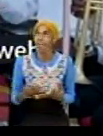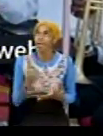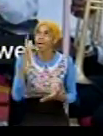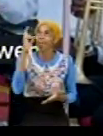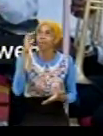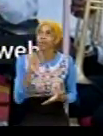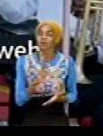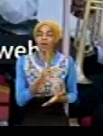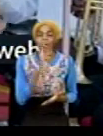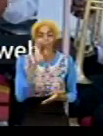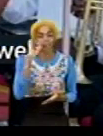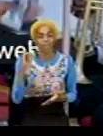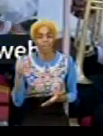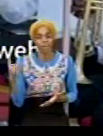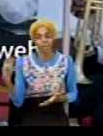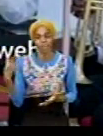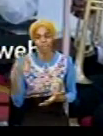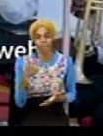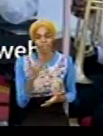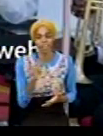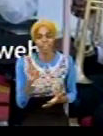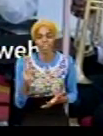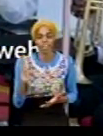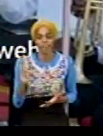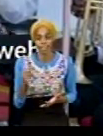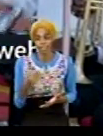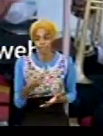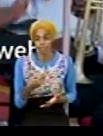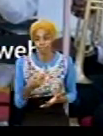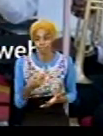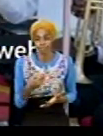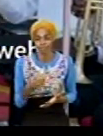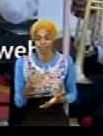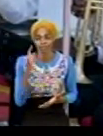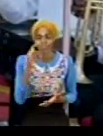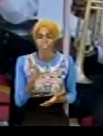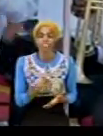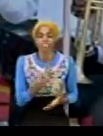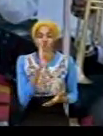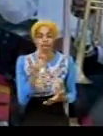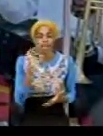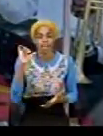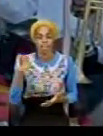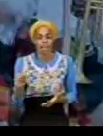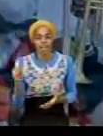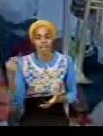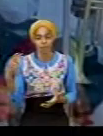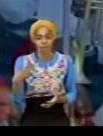You are.